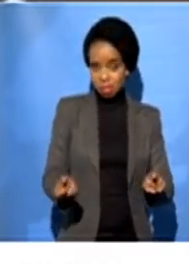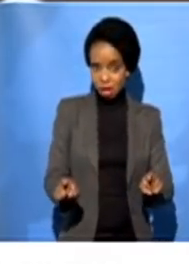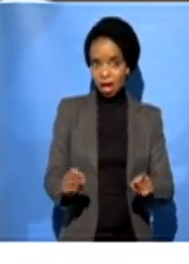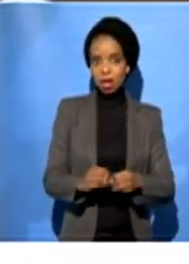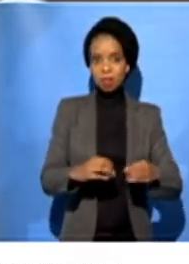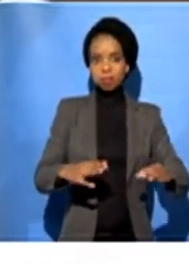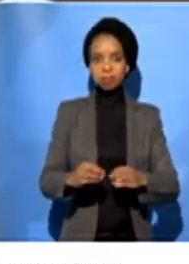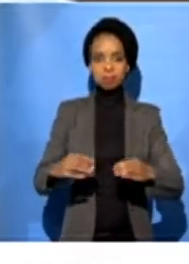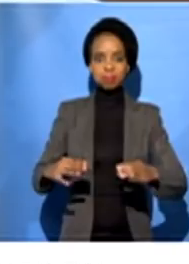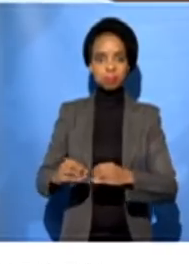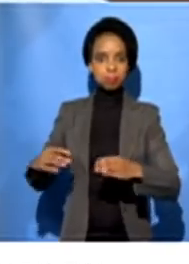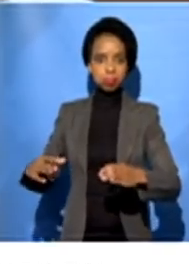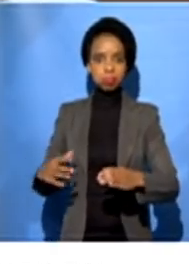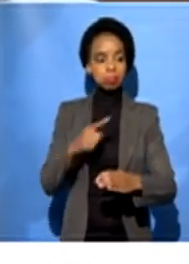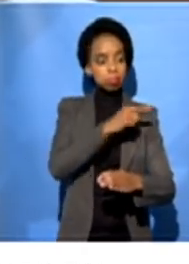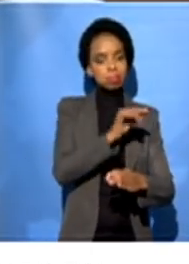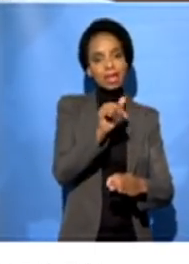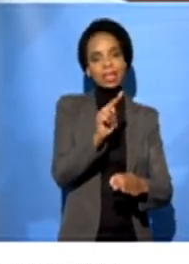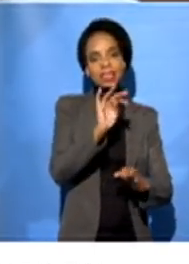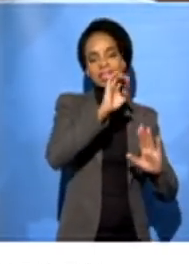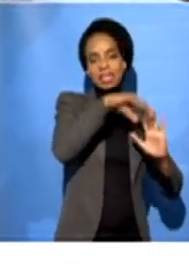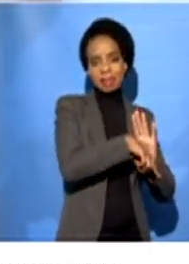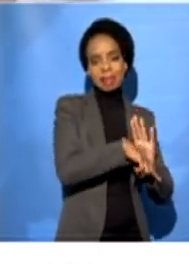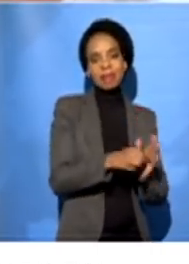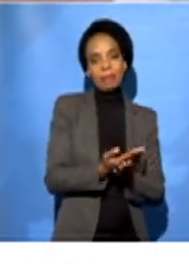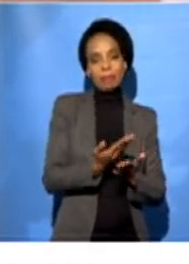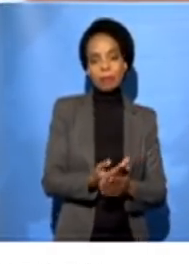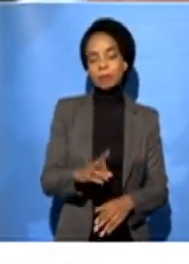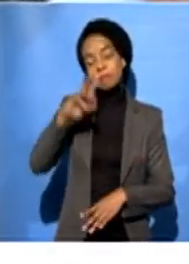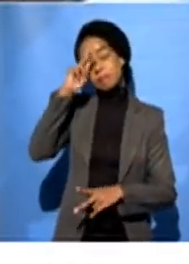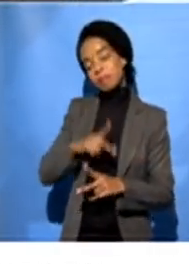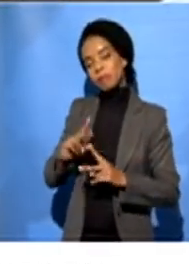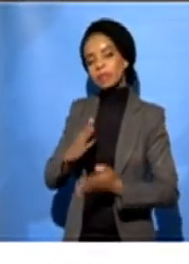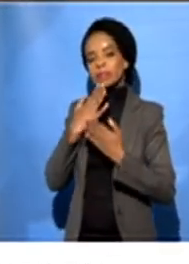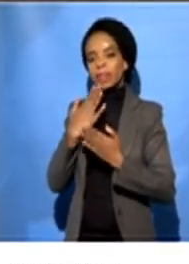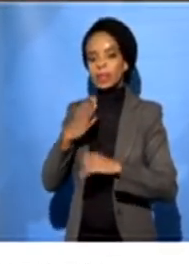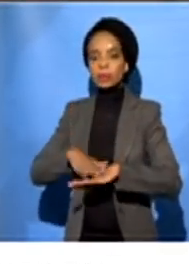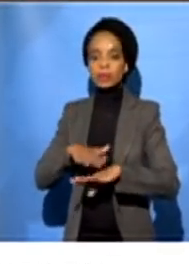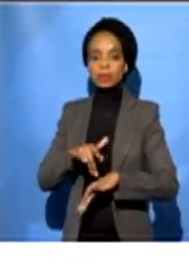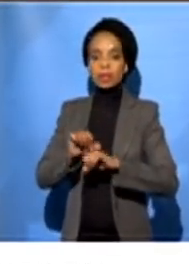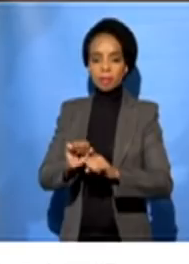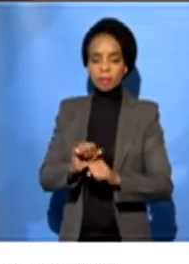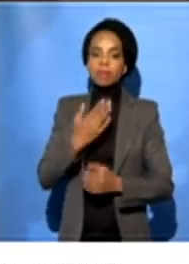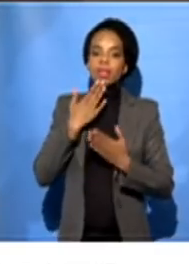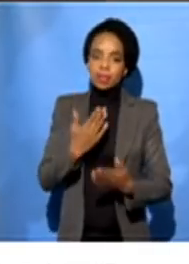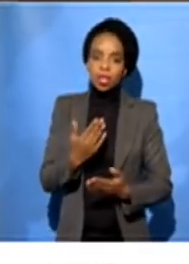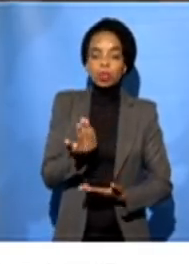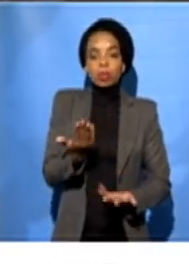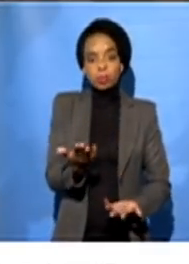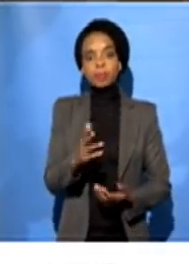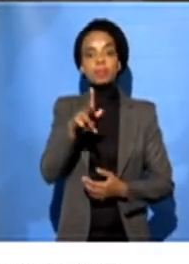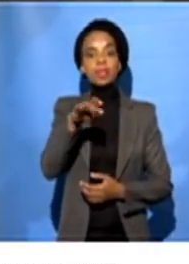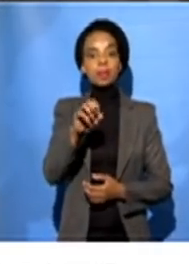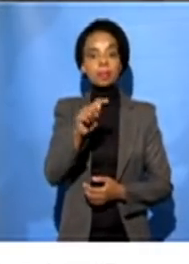parties bigger at the expense of the ANC. Right, Professor, thank you very much for making your time. There you have it, Peter. Just a synopsis of voting